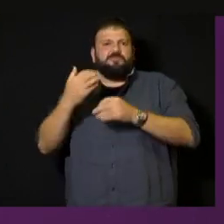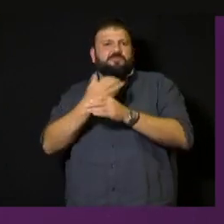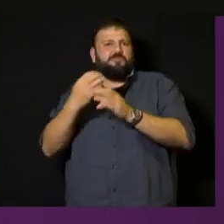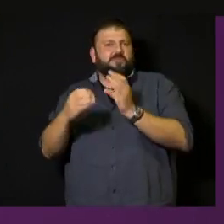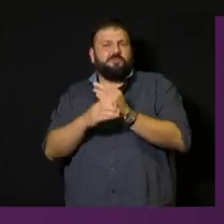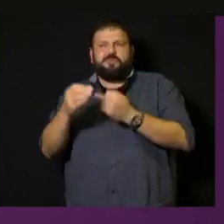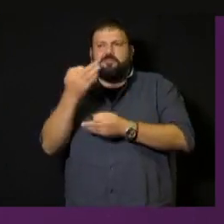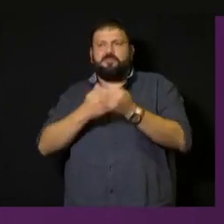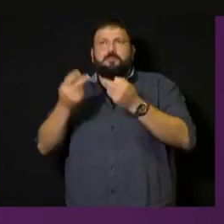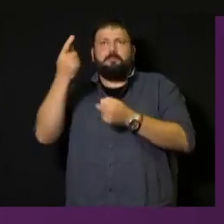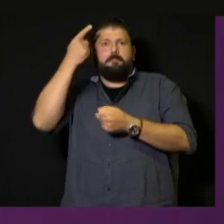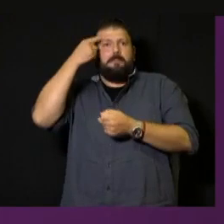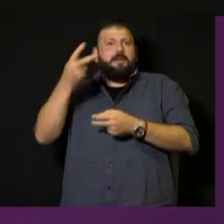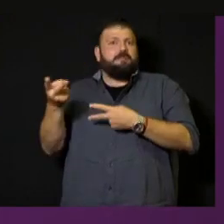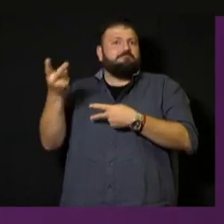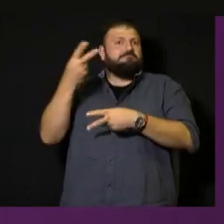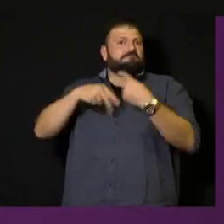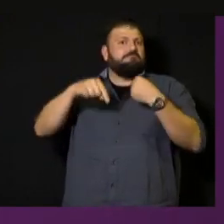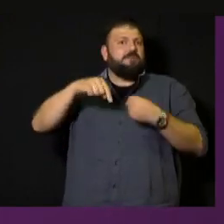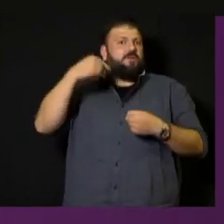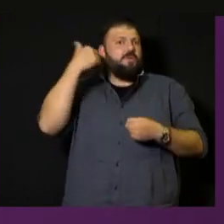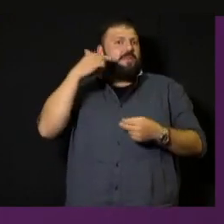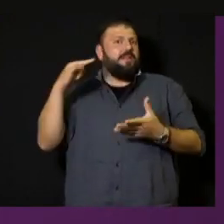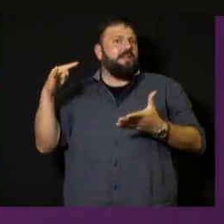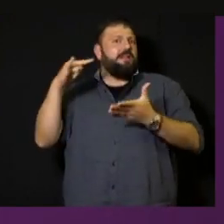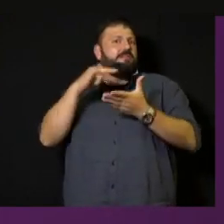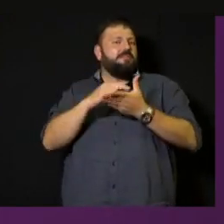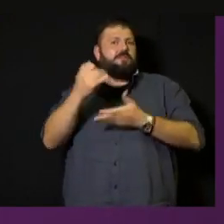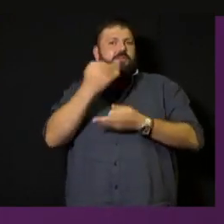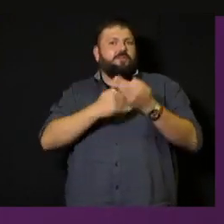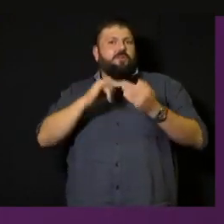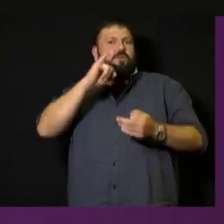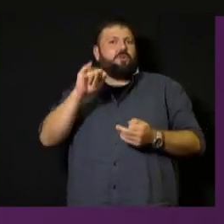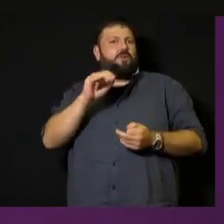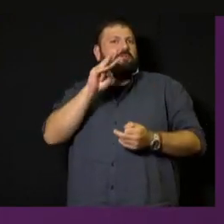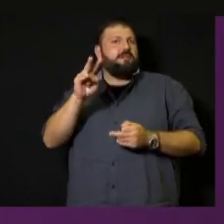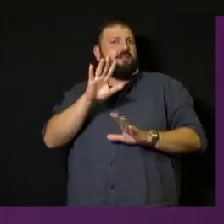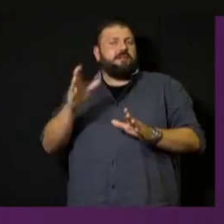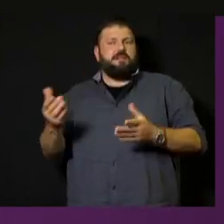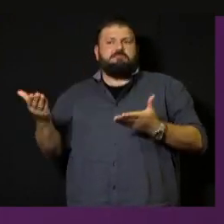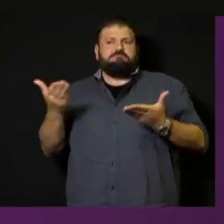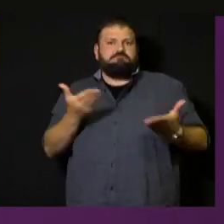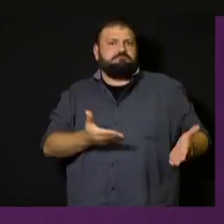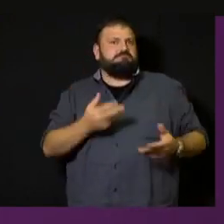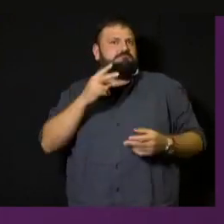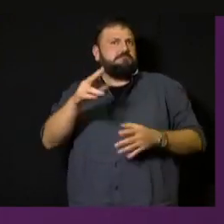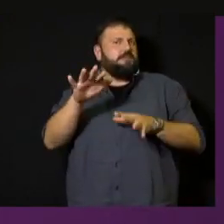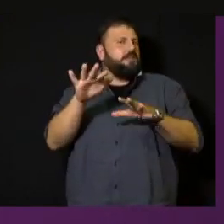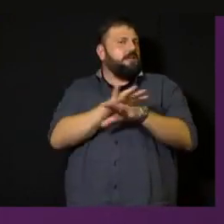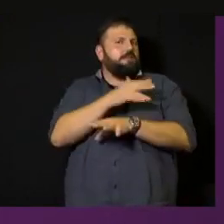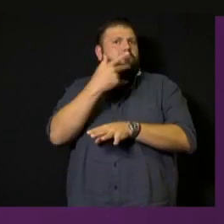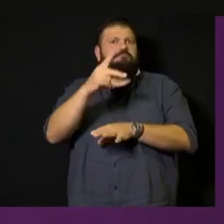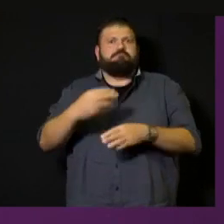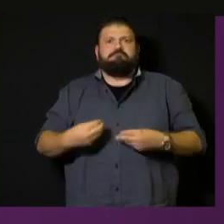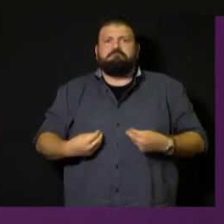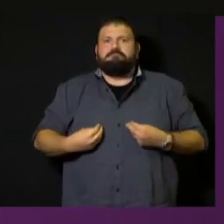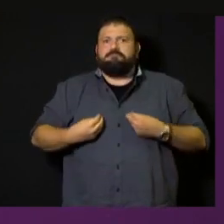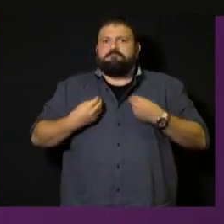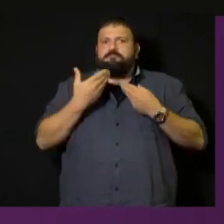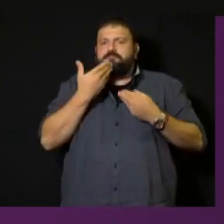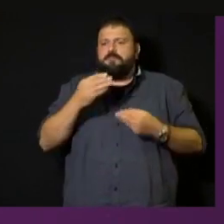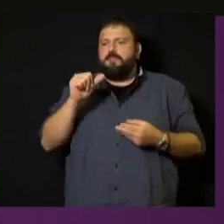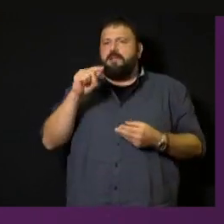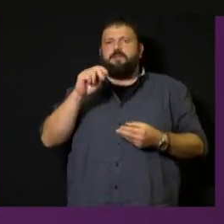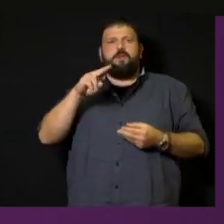Guadalajara. He sold everything with her son Martin, a baby where Jorge received